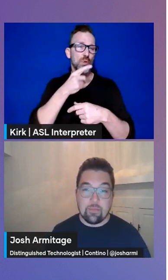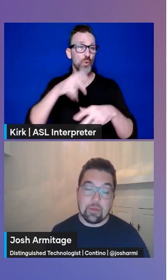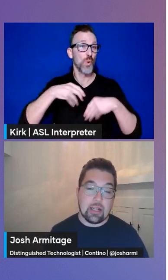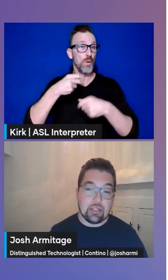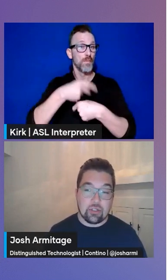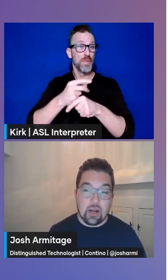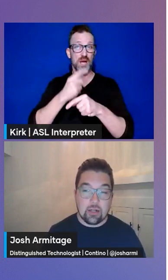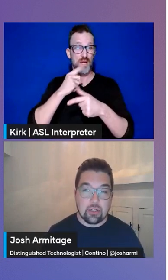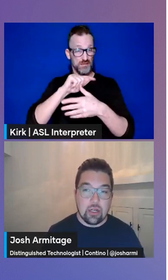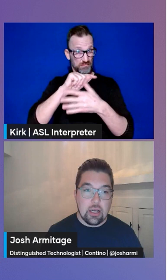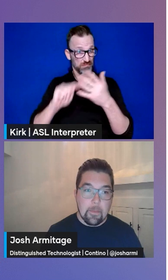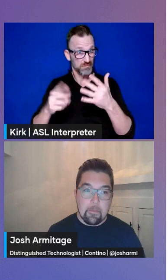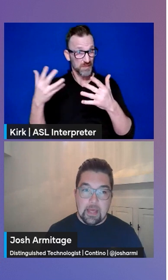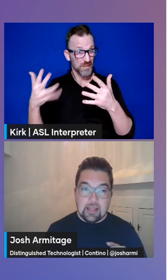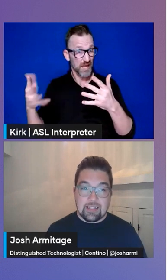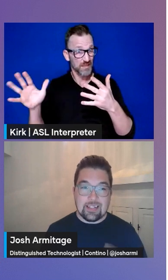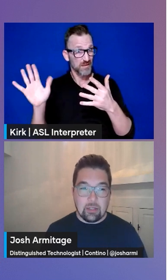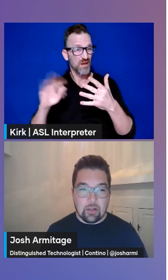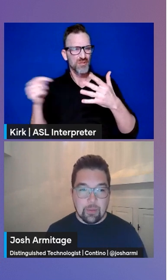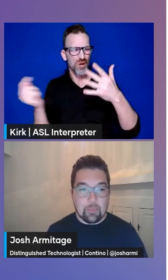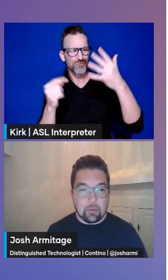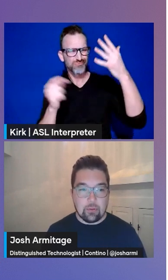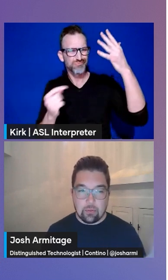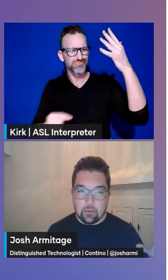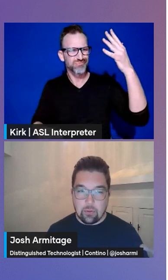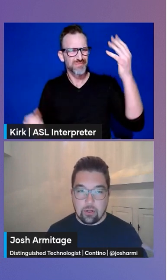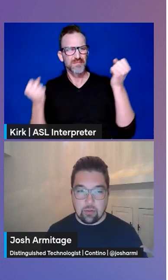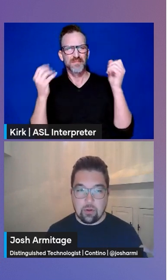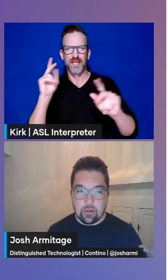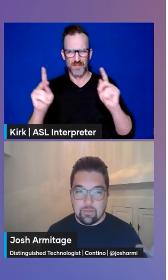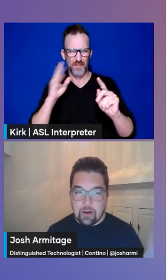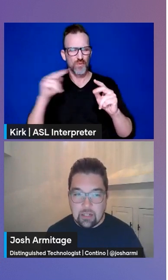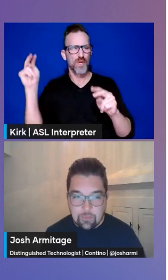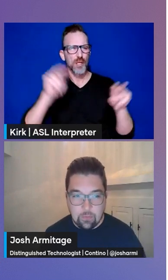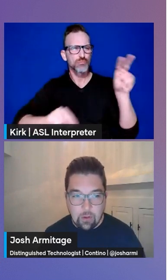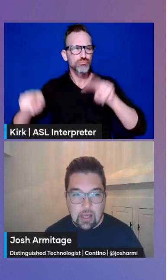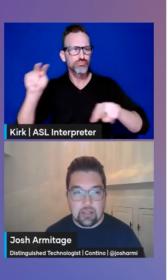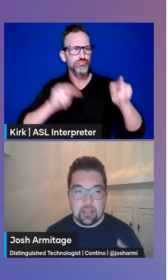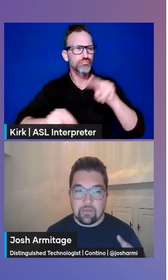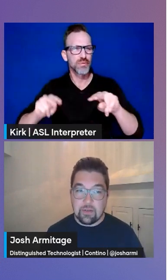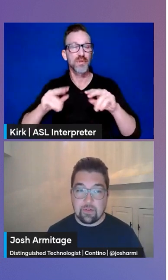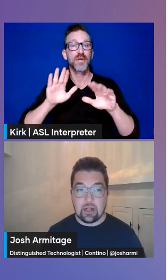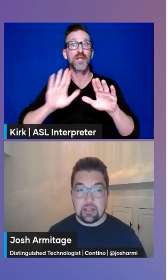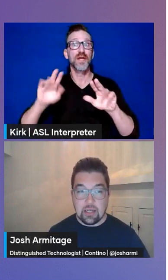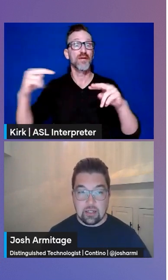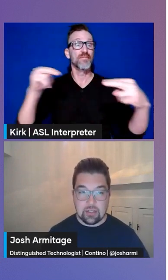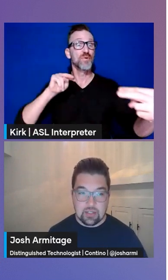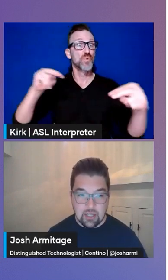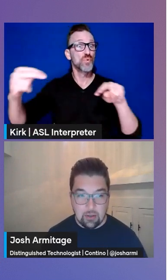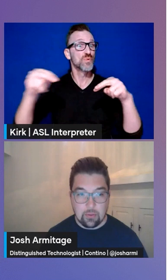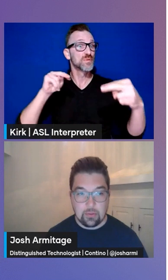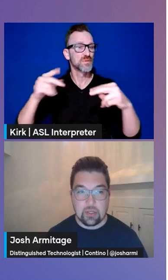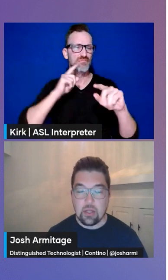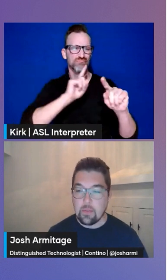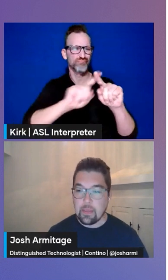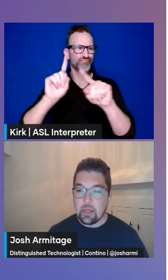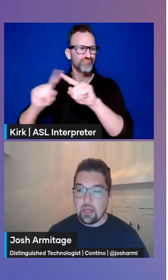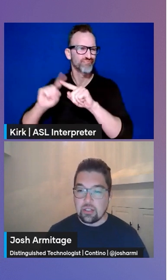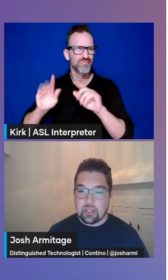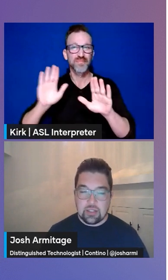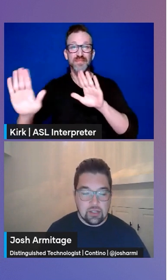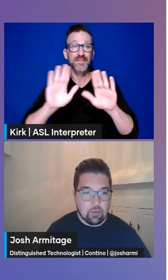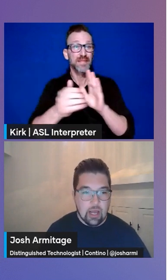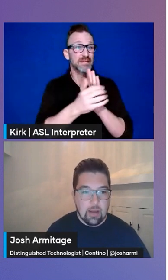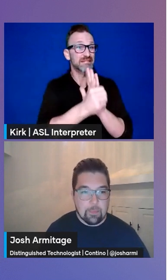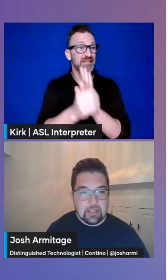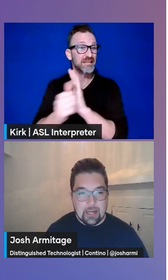list by any stretch. This is a lot of people who look at the world in very different ways and have different ideas and skills. So